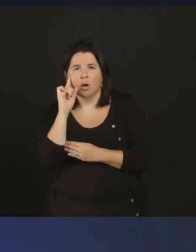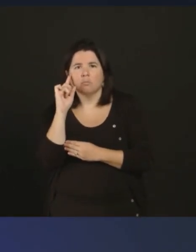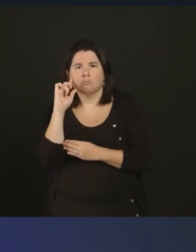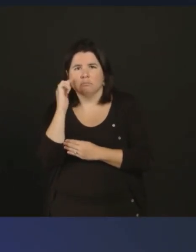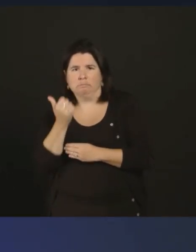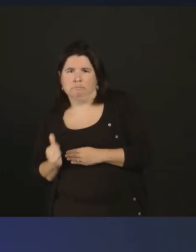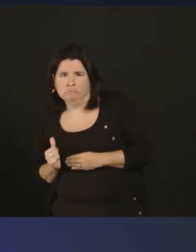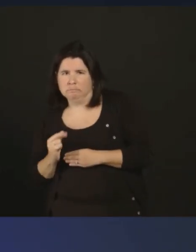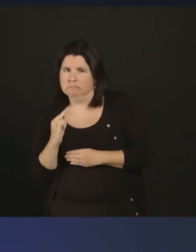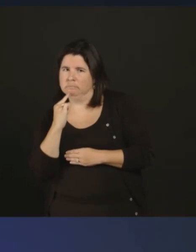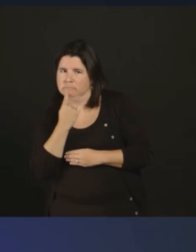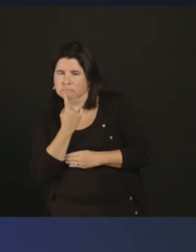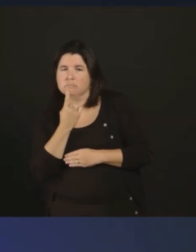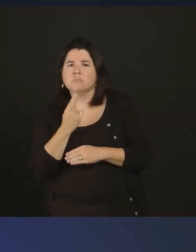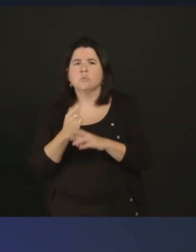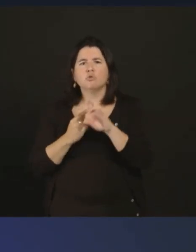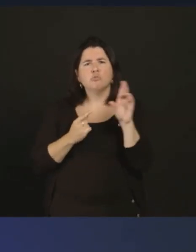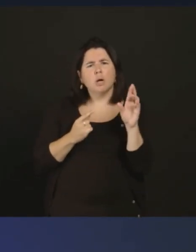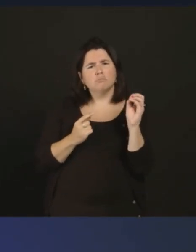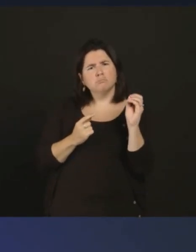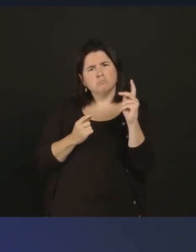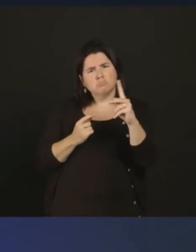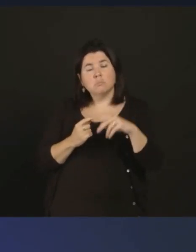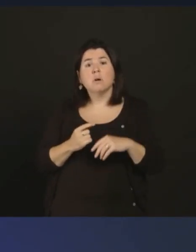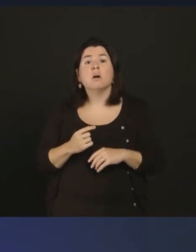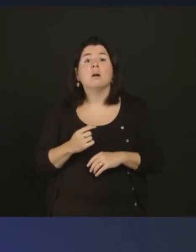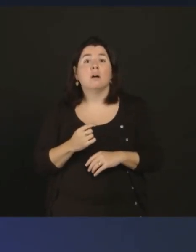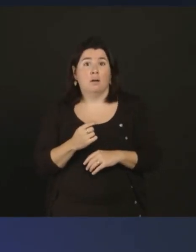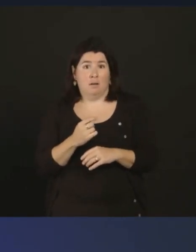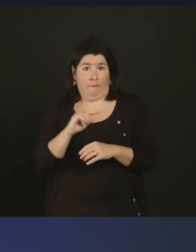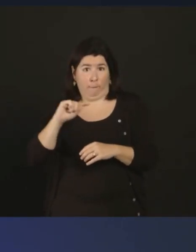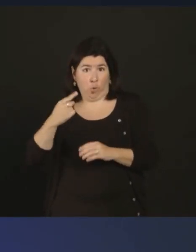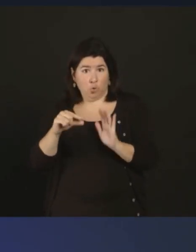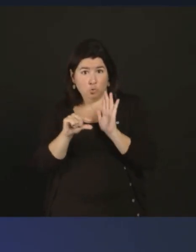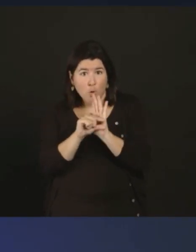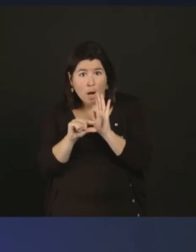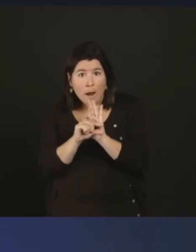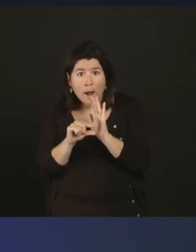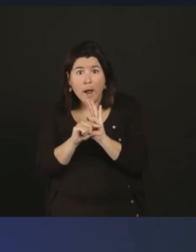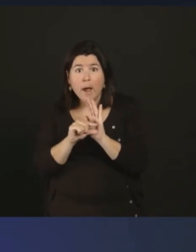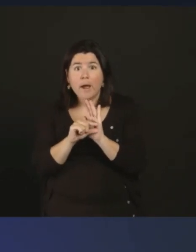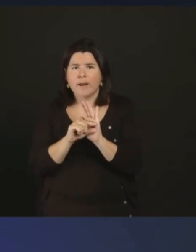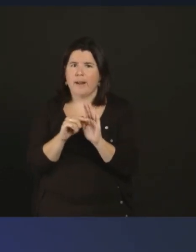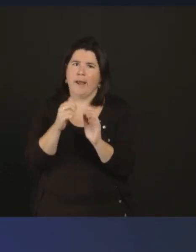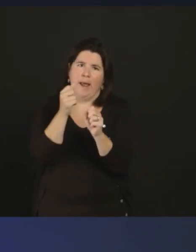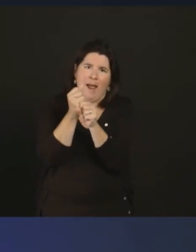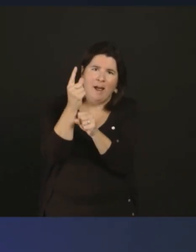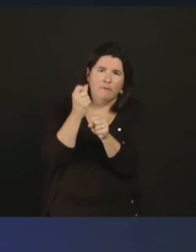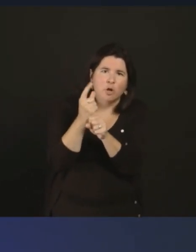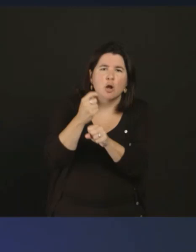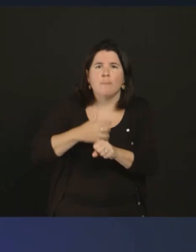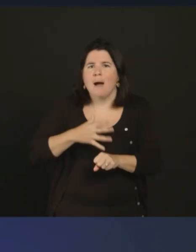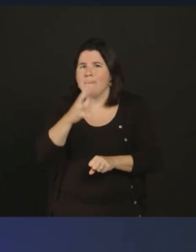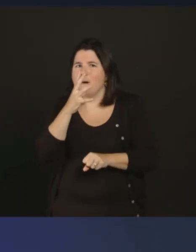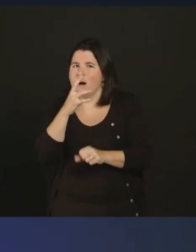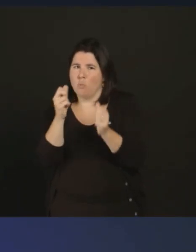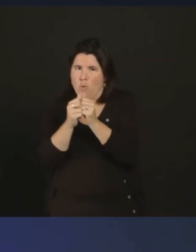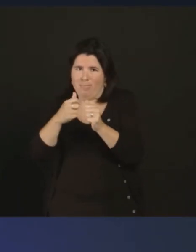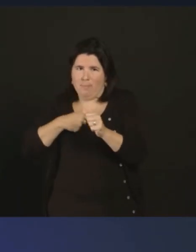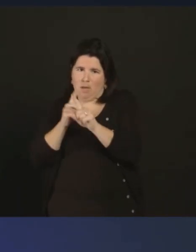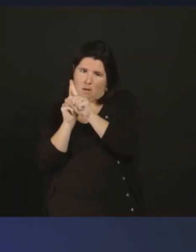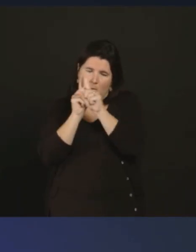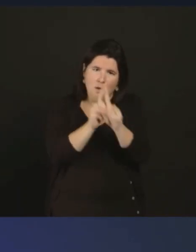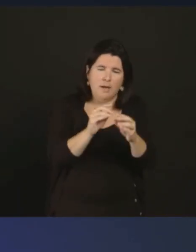okay. Beginning in first grade, every year my mother would trot into the teacher's office and insist that I needed to sit in the front